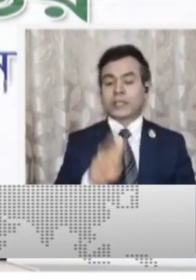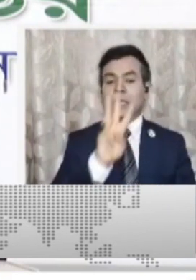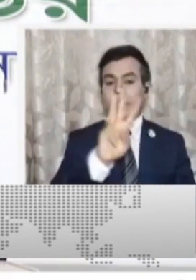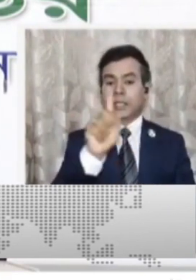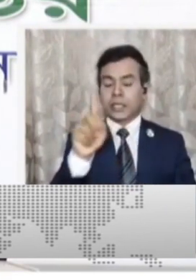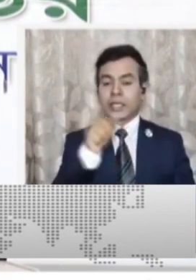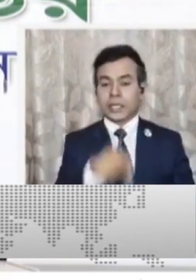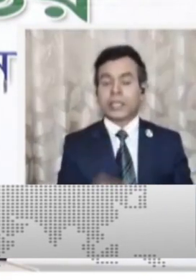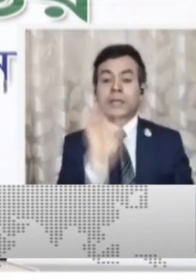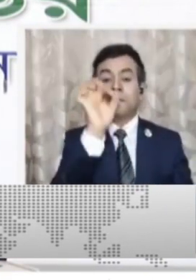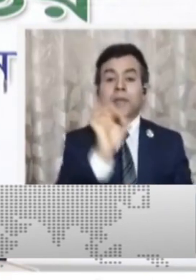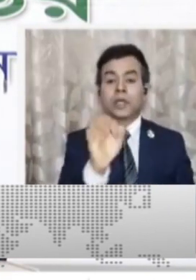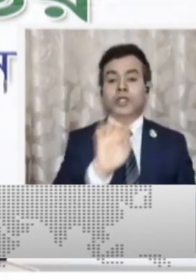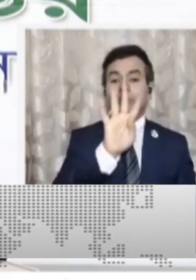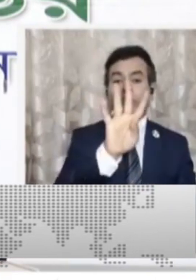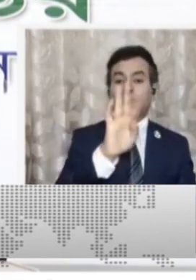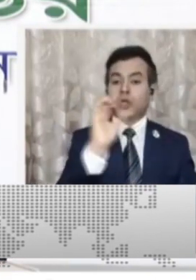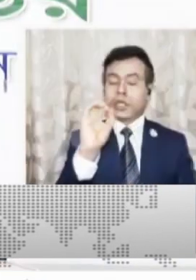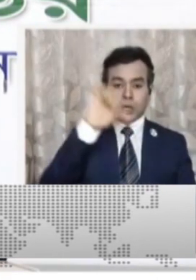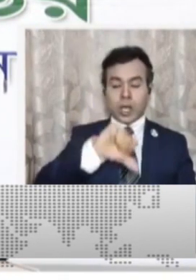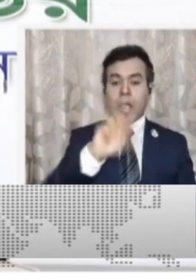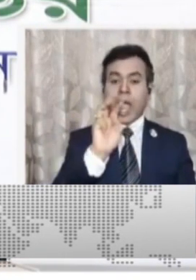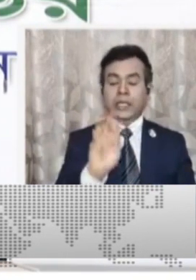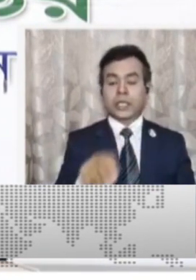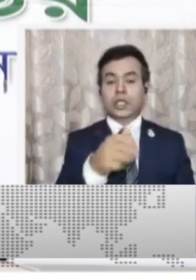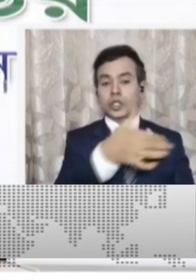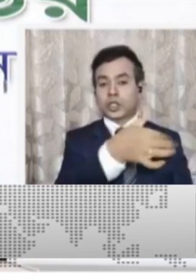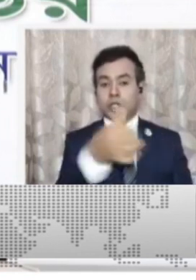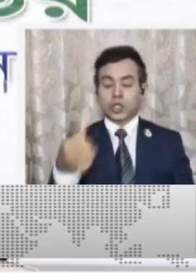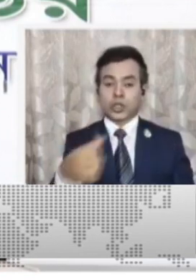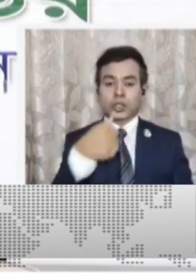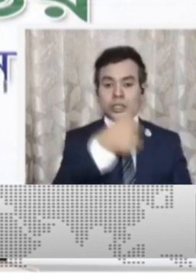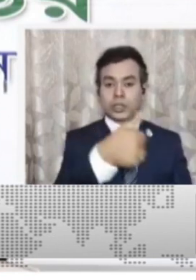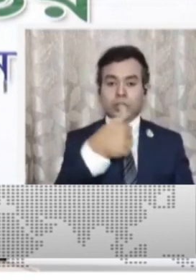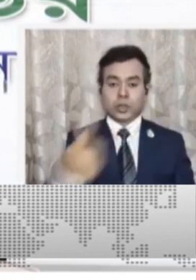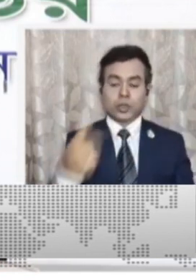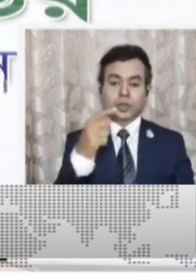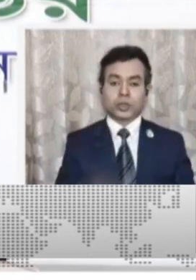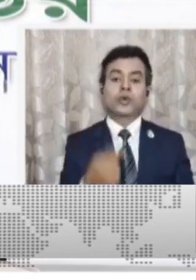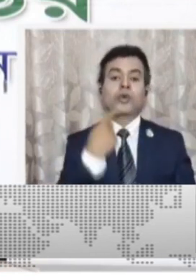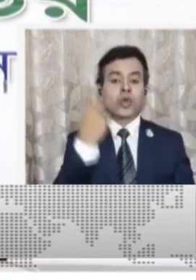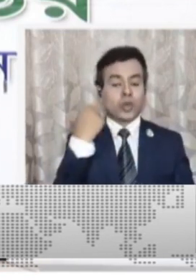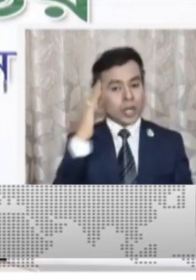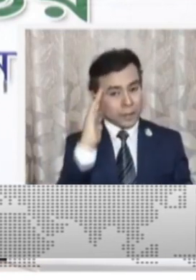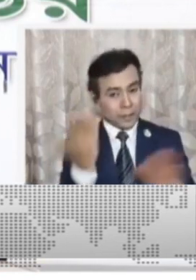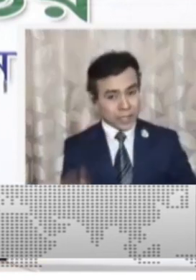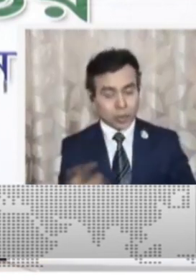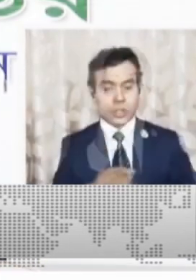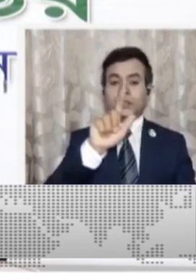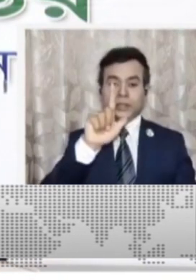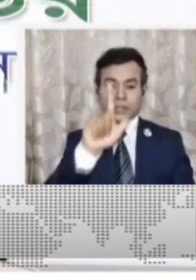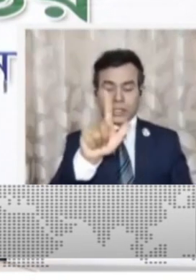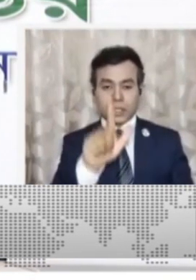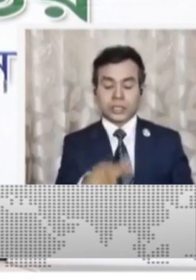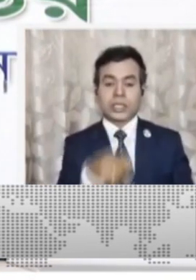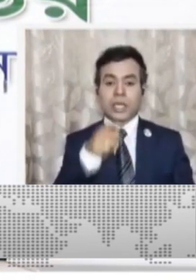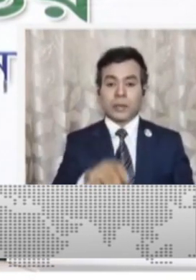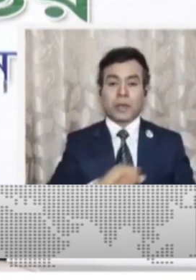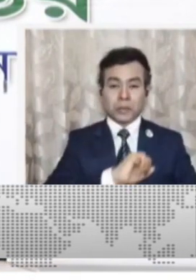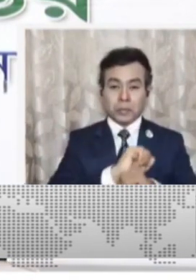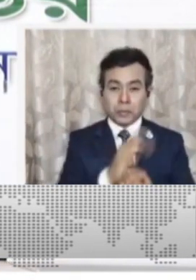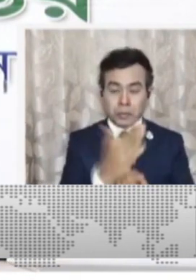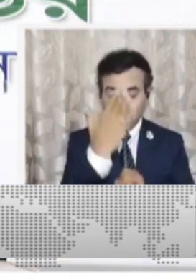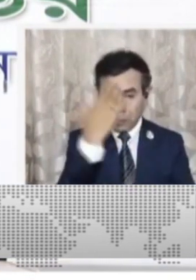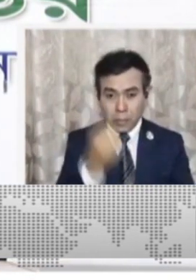49,666 people have recovered and 37 people have died in last 24 hours. 1,582 people